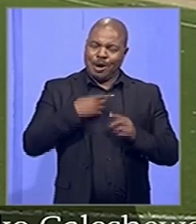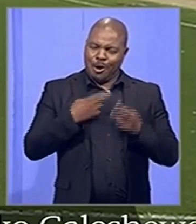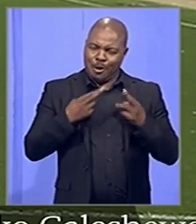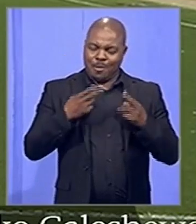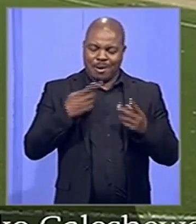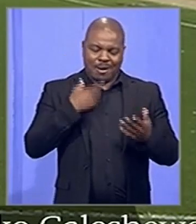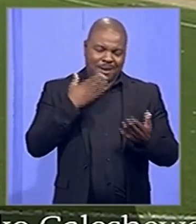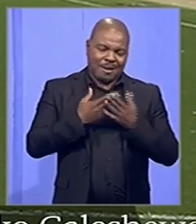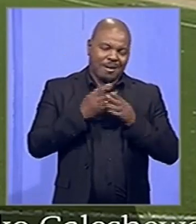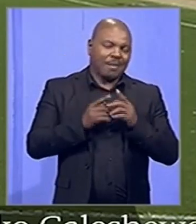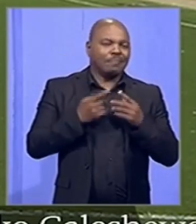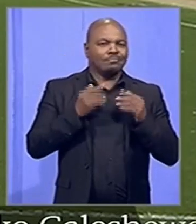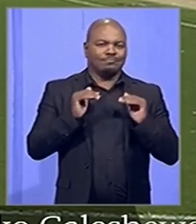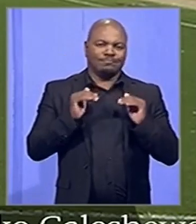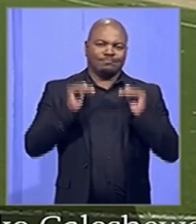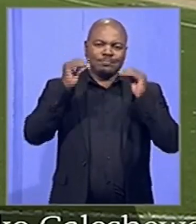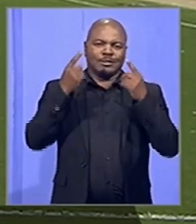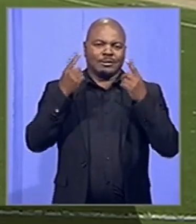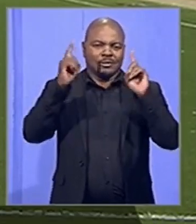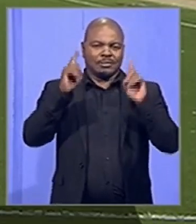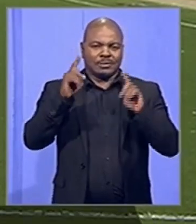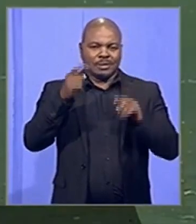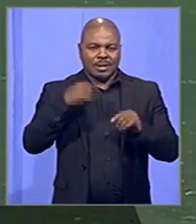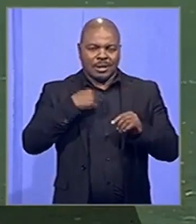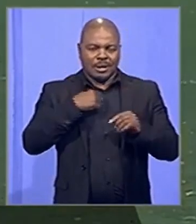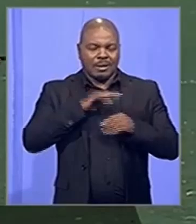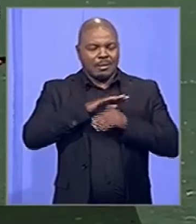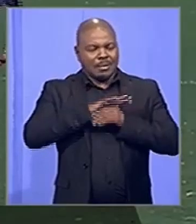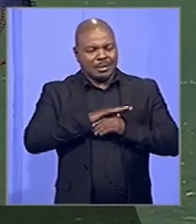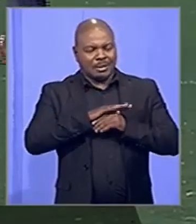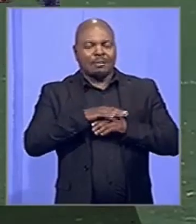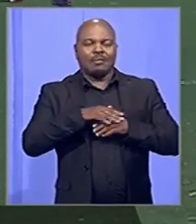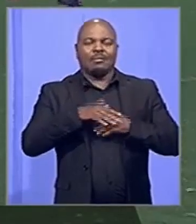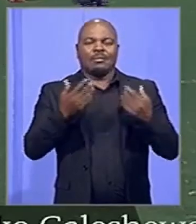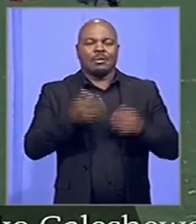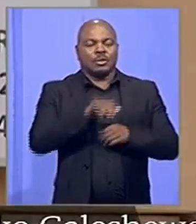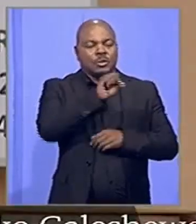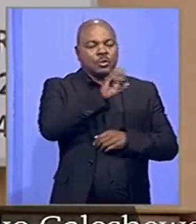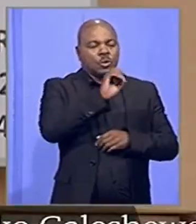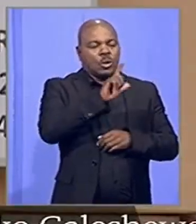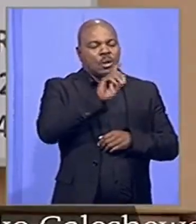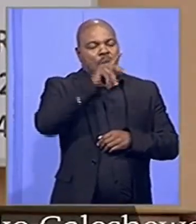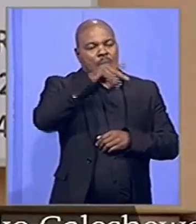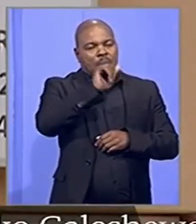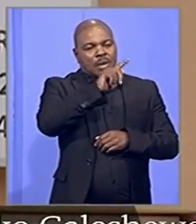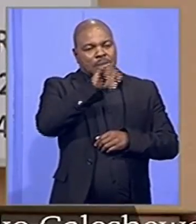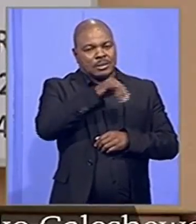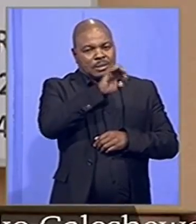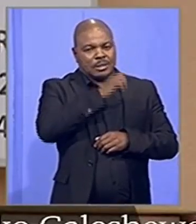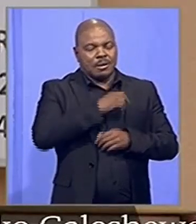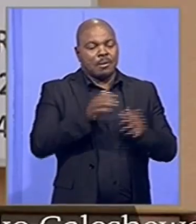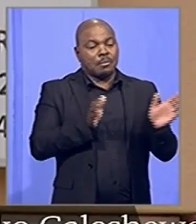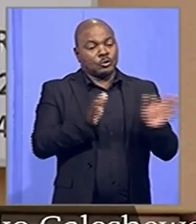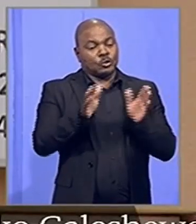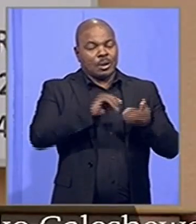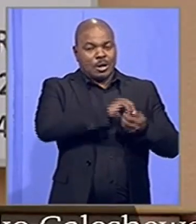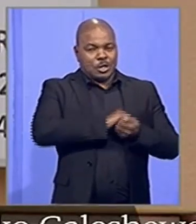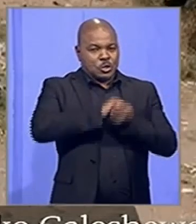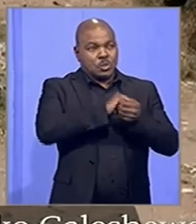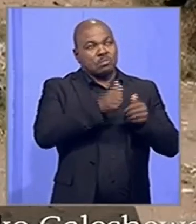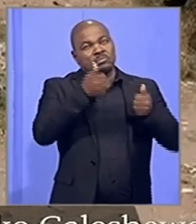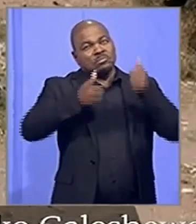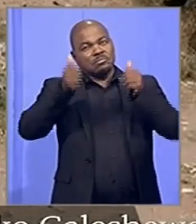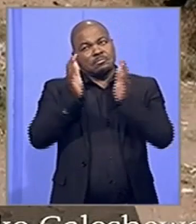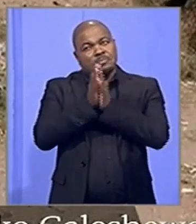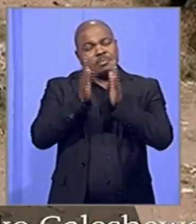Hanke ka kitsa pressure ha ke le relaxed. Sol Plaatje Football Association e ipileditse ho ba ka taolong ho etsa bonnete ba hore